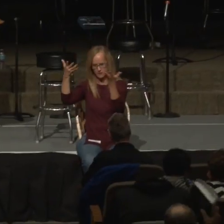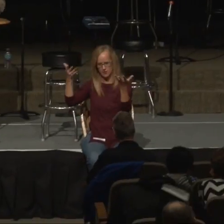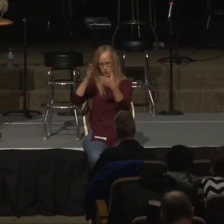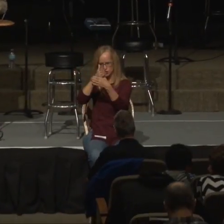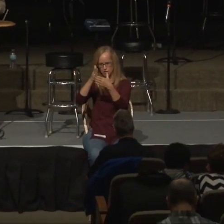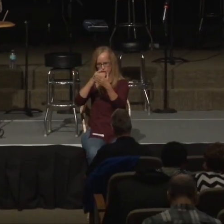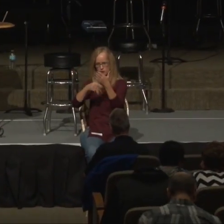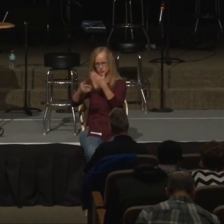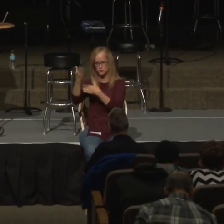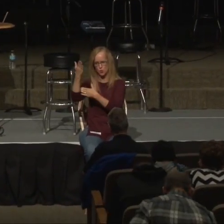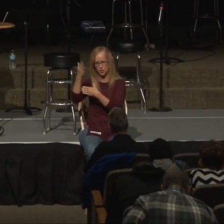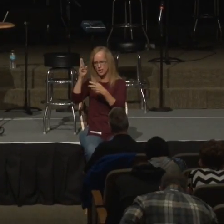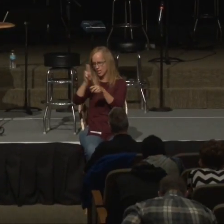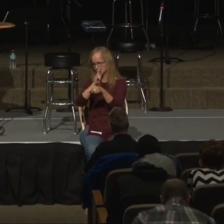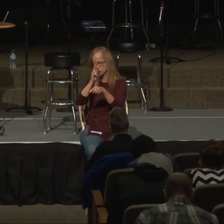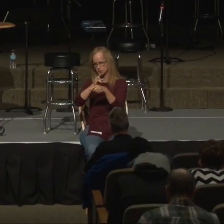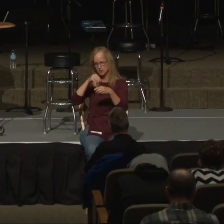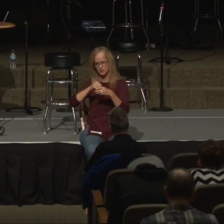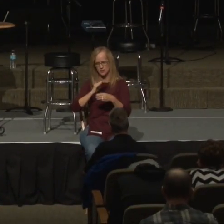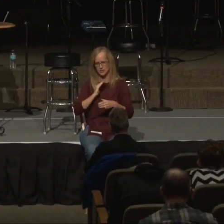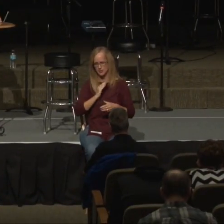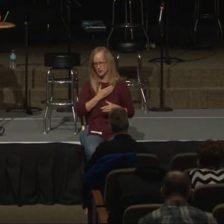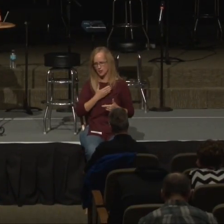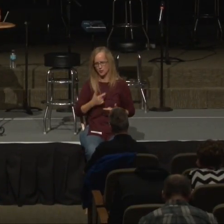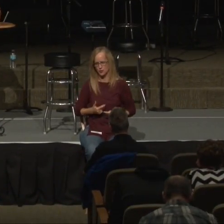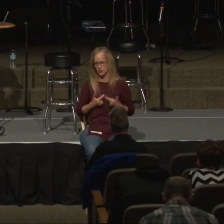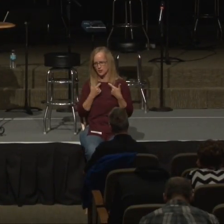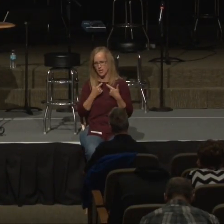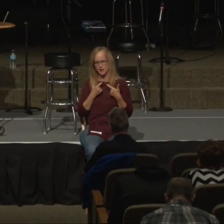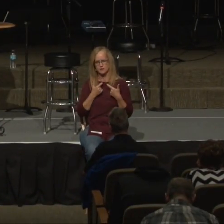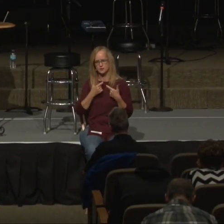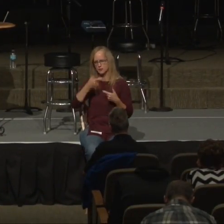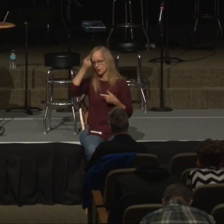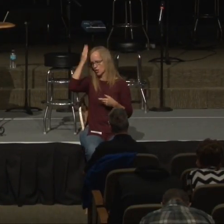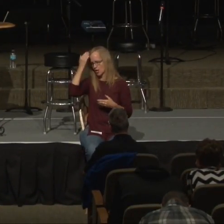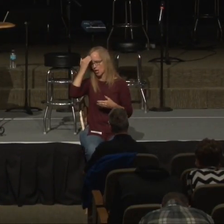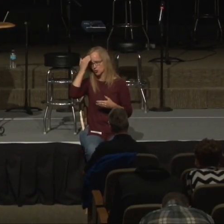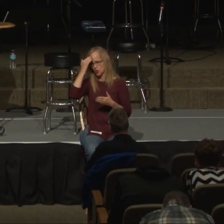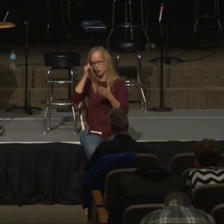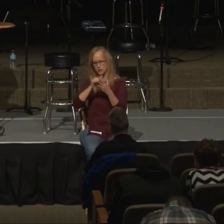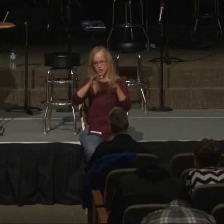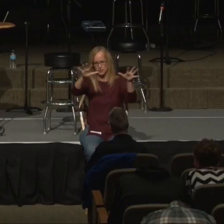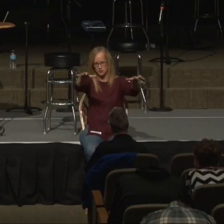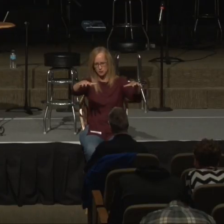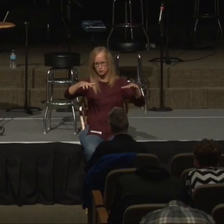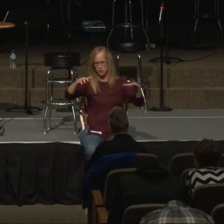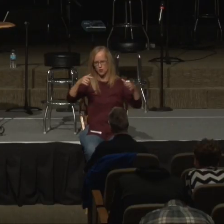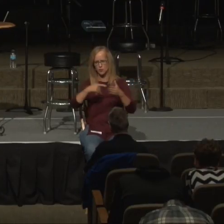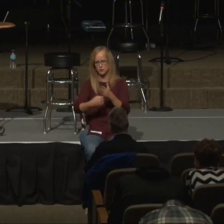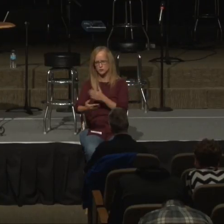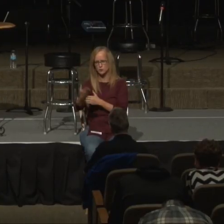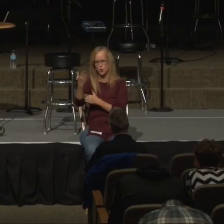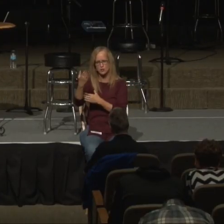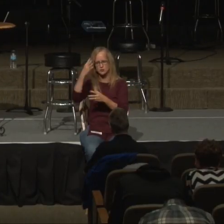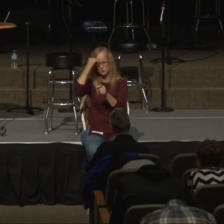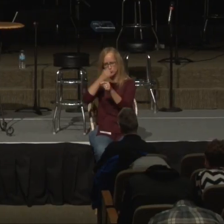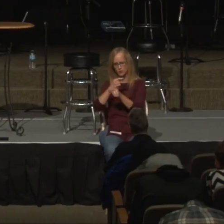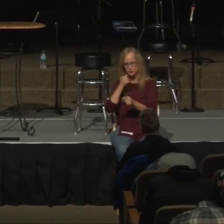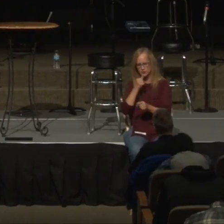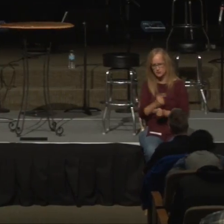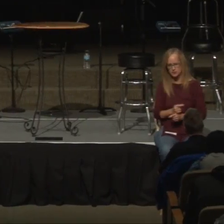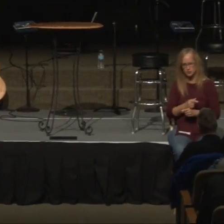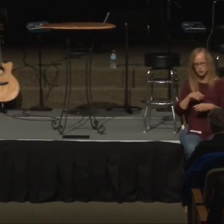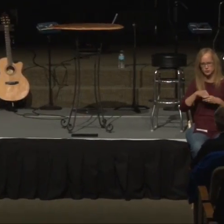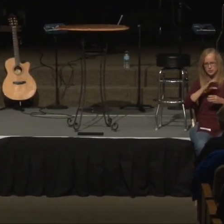them according to your will in our lives. God, I know that in this crowd this morning are some brothers and sisters